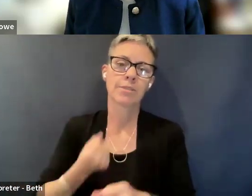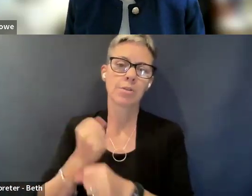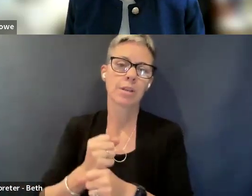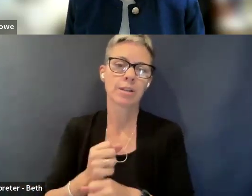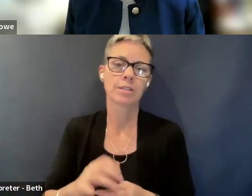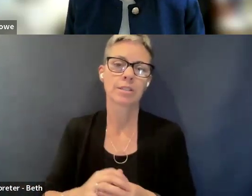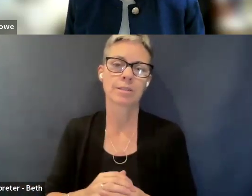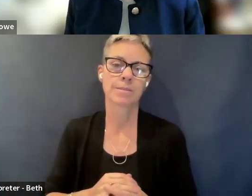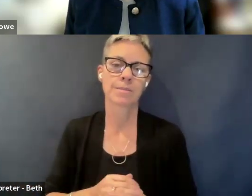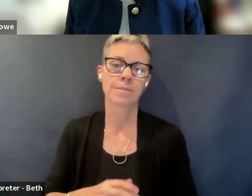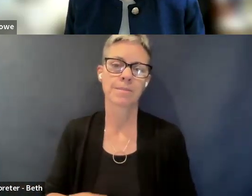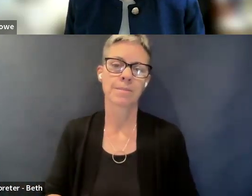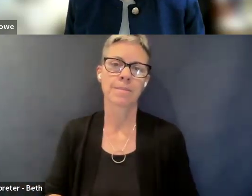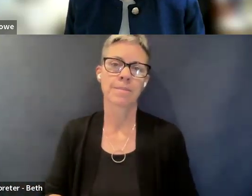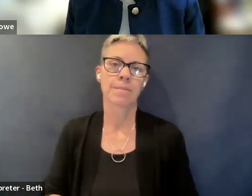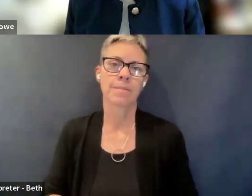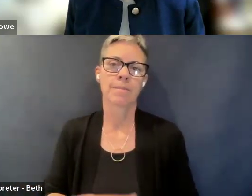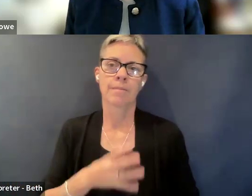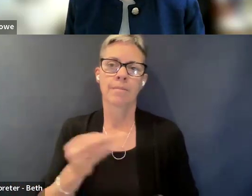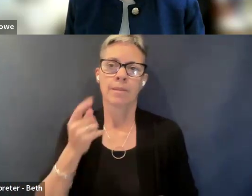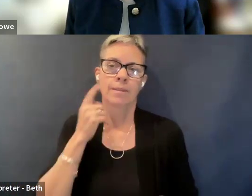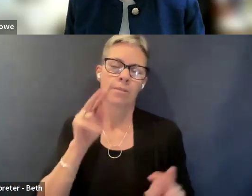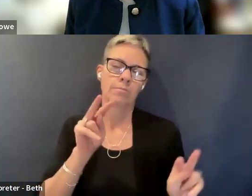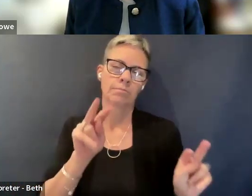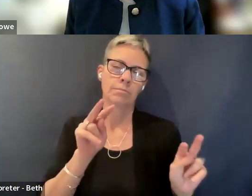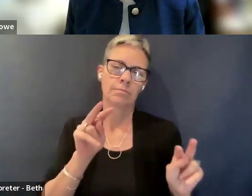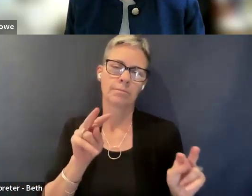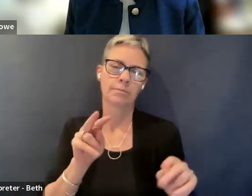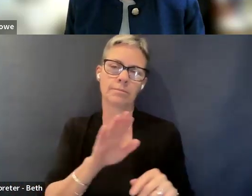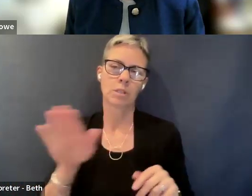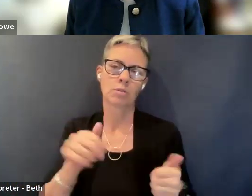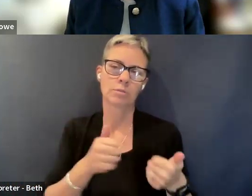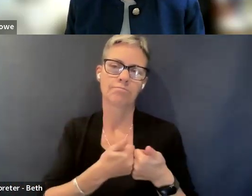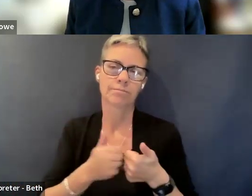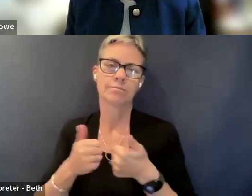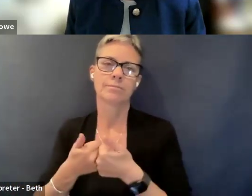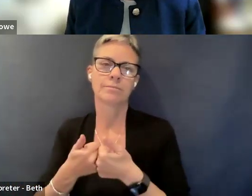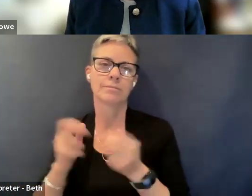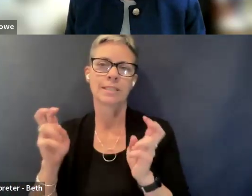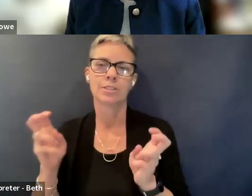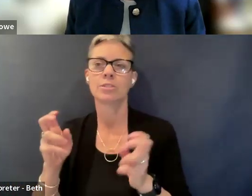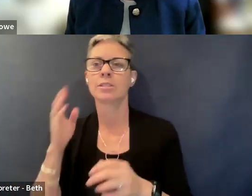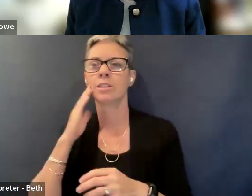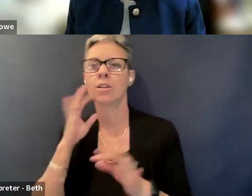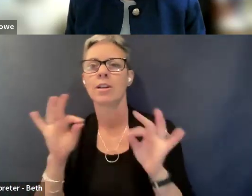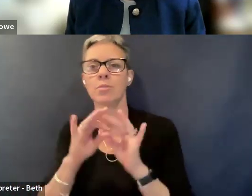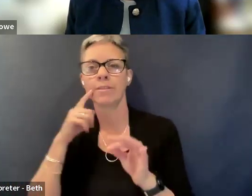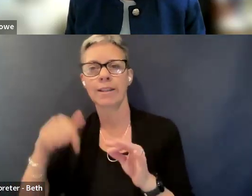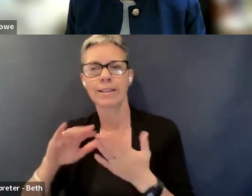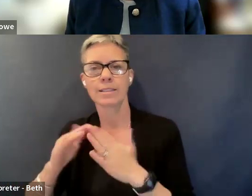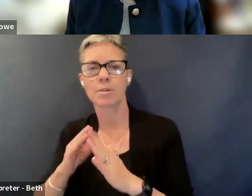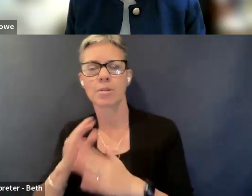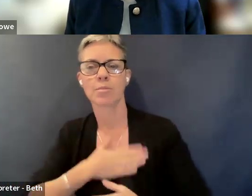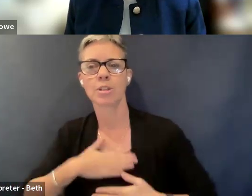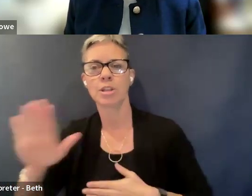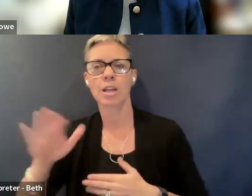and for keeping an eye on these issues that are important to this community. We appreciate your